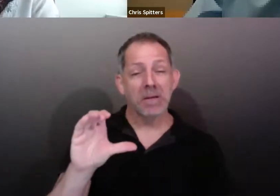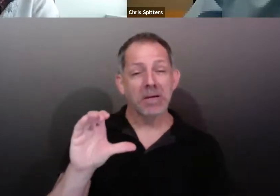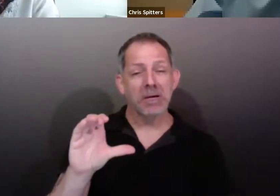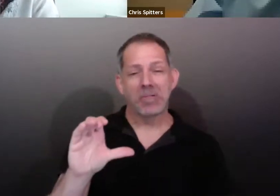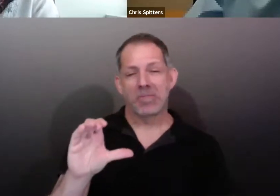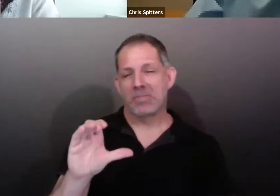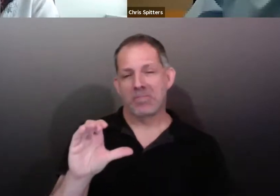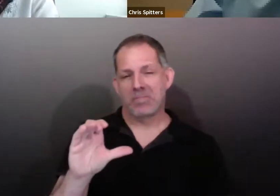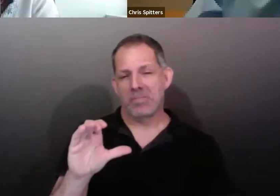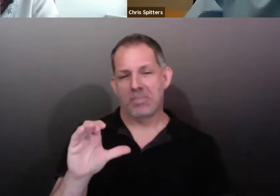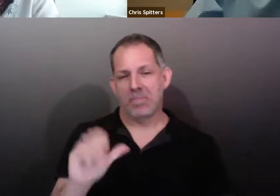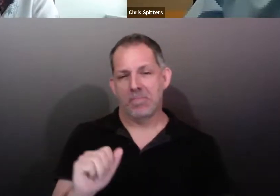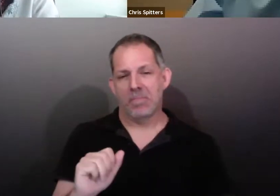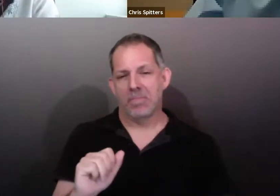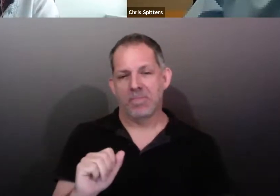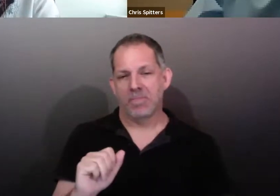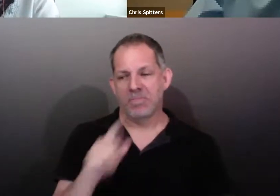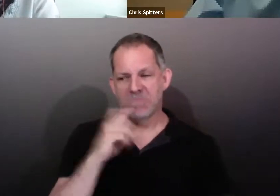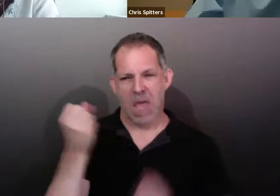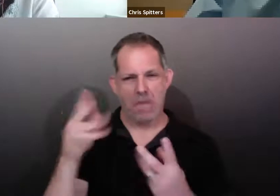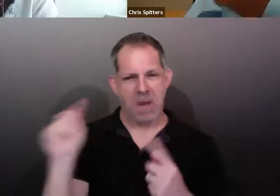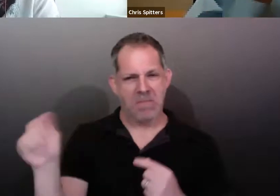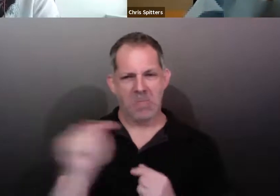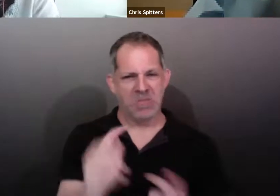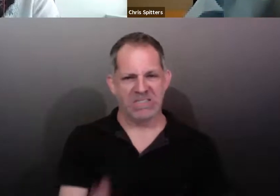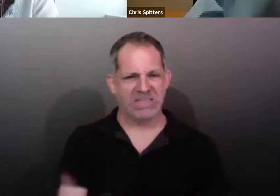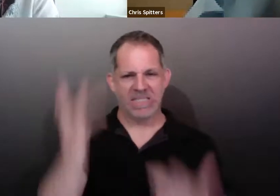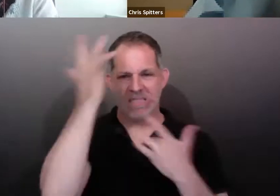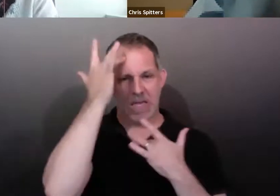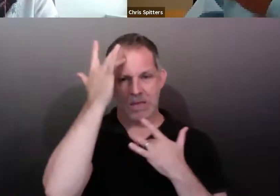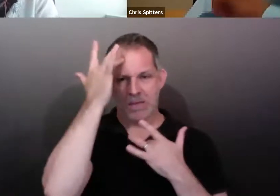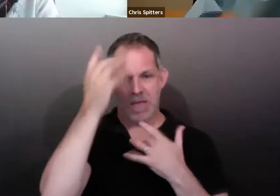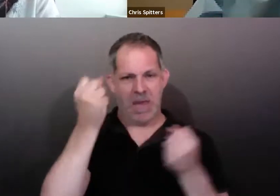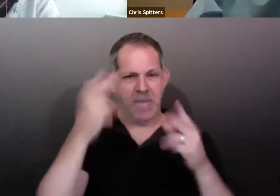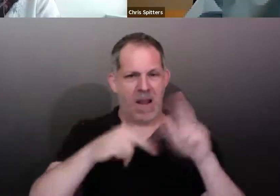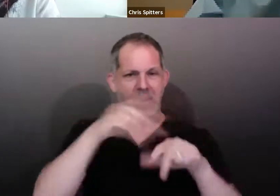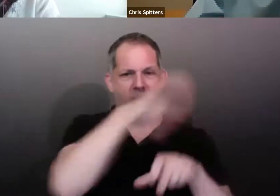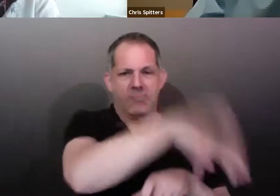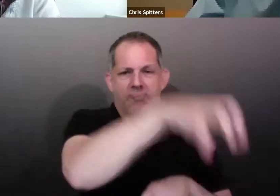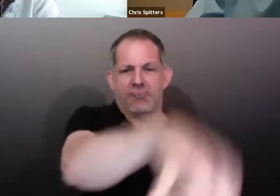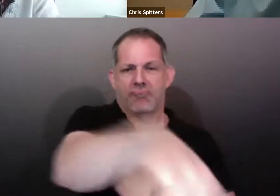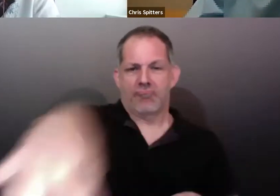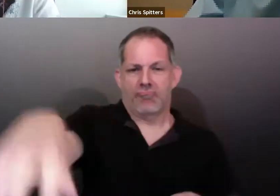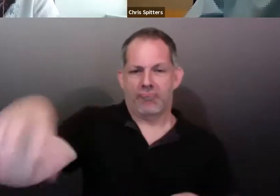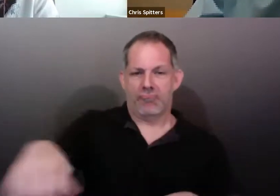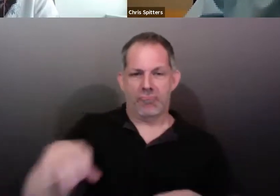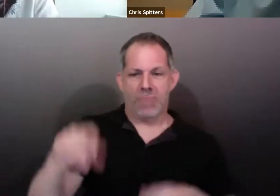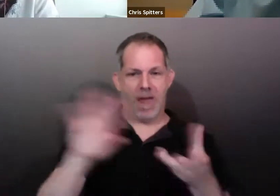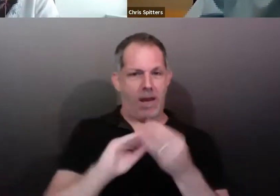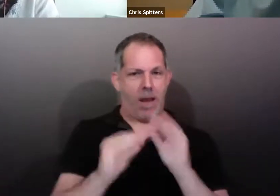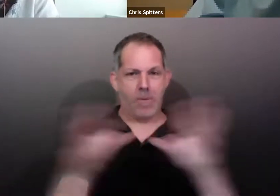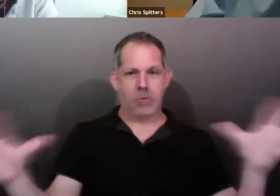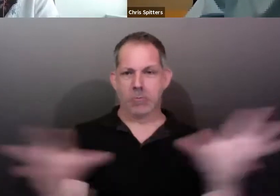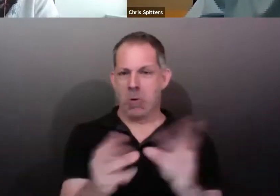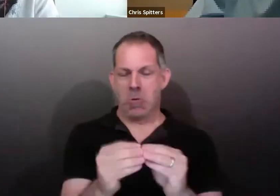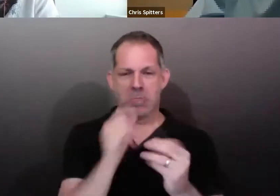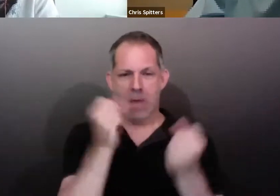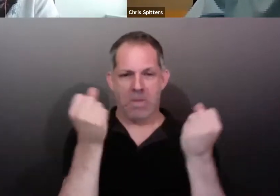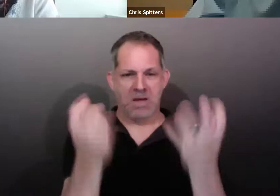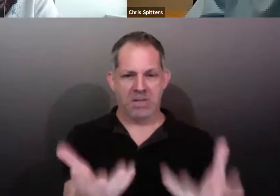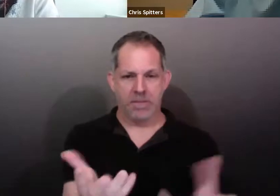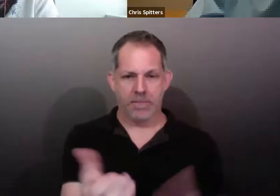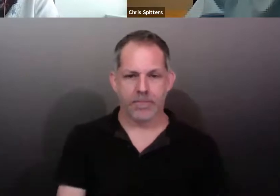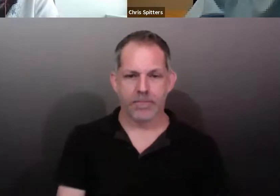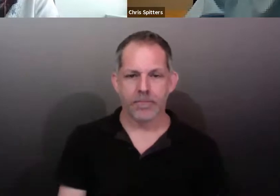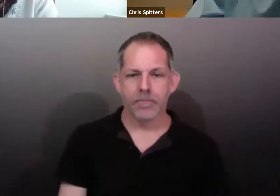smaller numbers of cases. It's tending to affect assisted living and adult family homes more than skilled